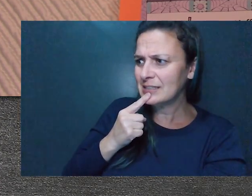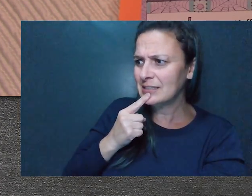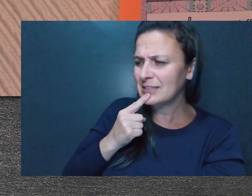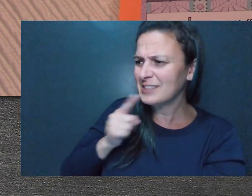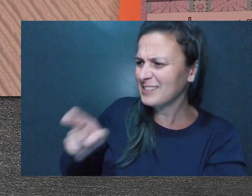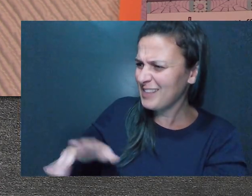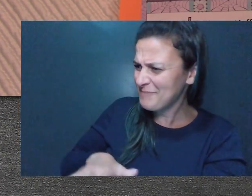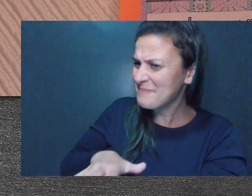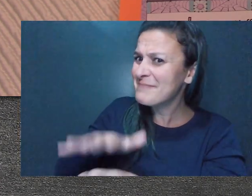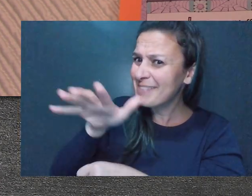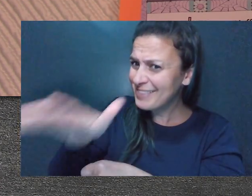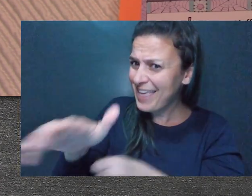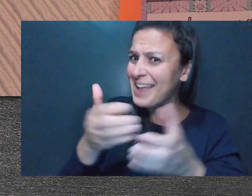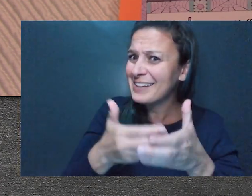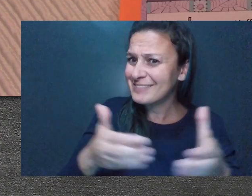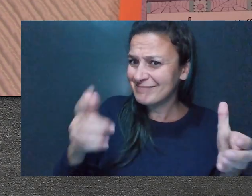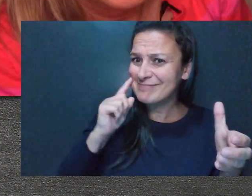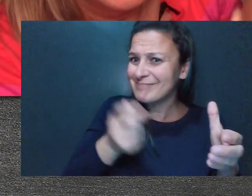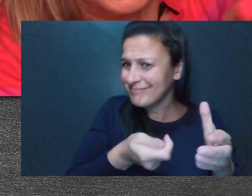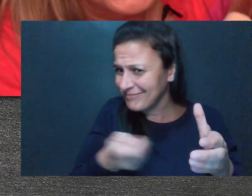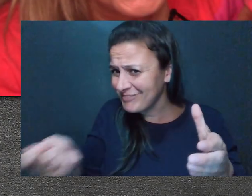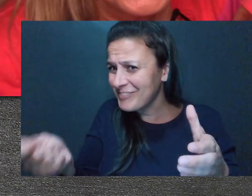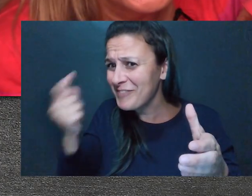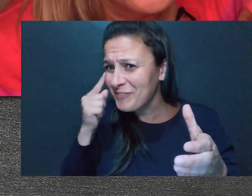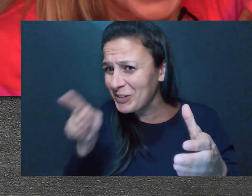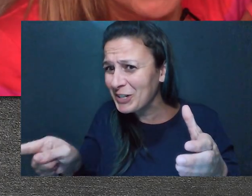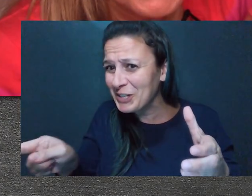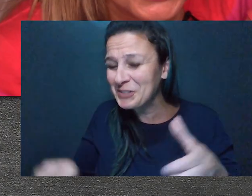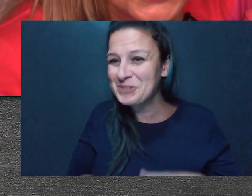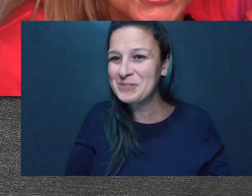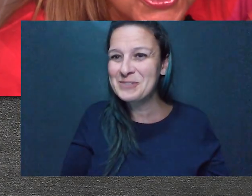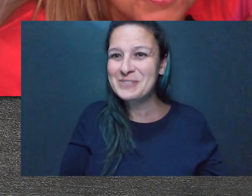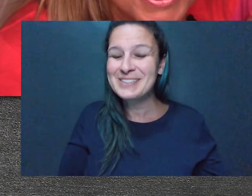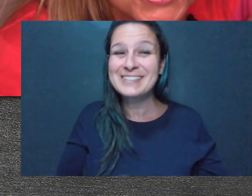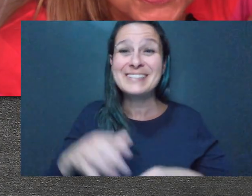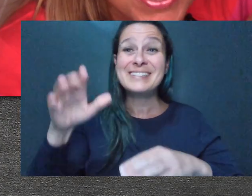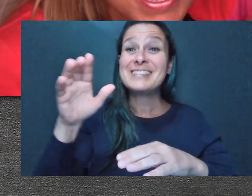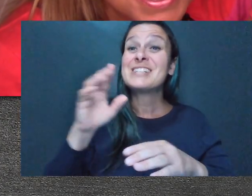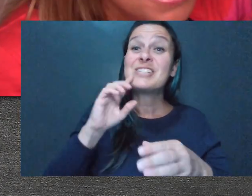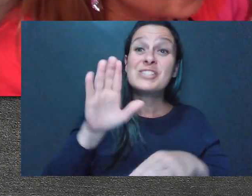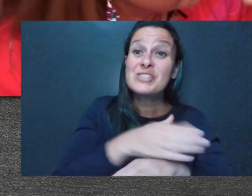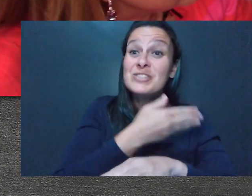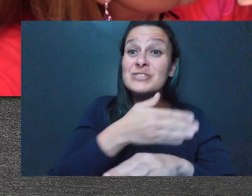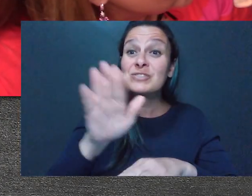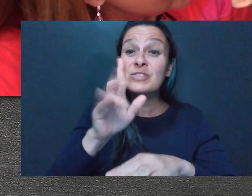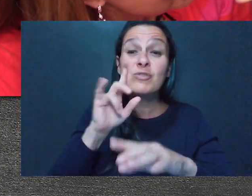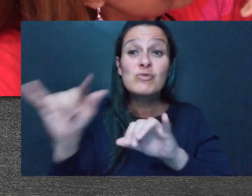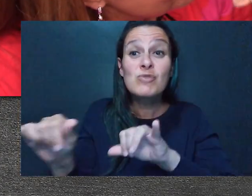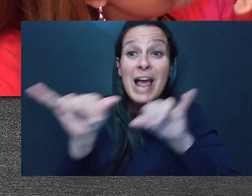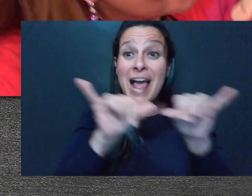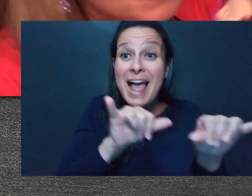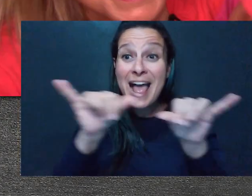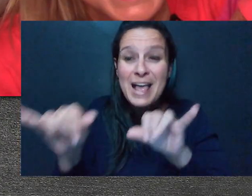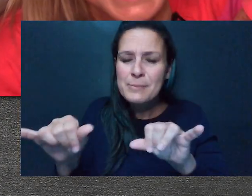is plenty for you." Nursery rhymes are so much fun, aren't they,